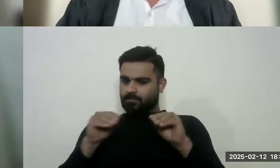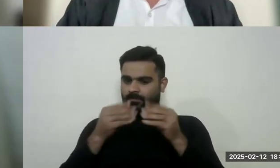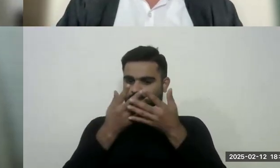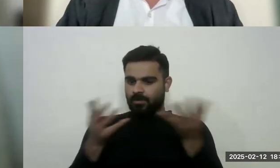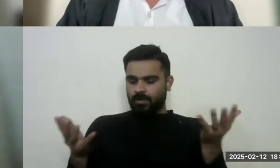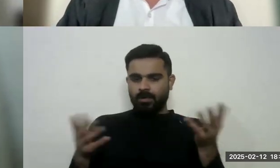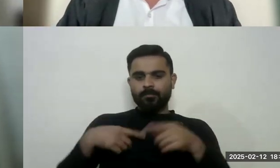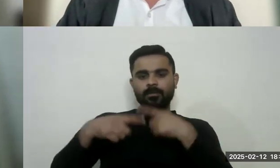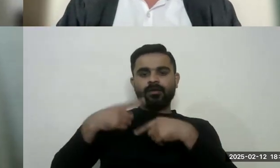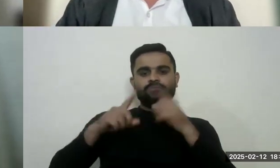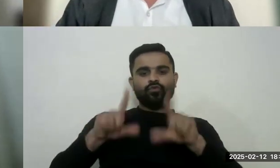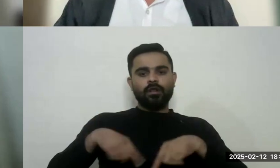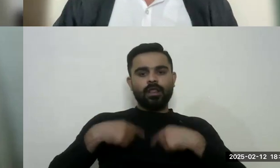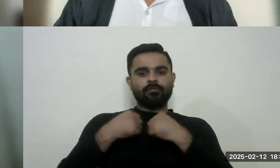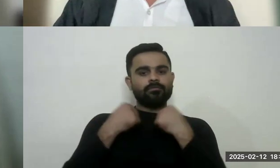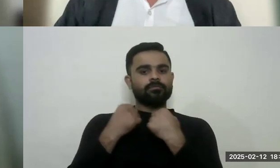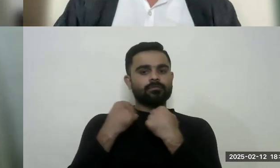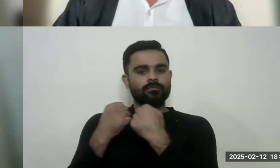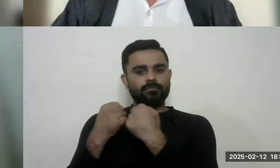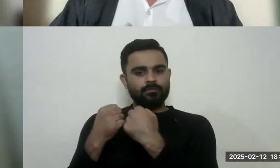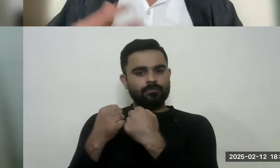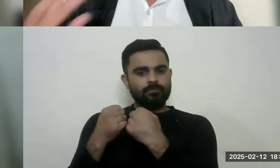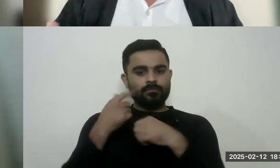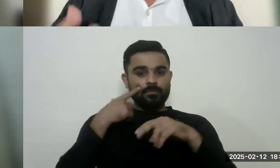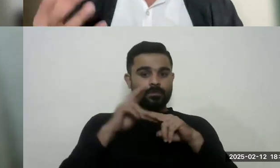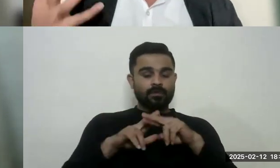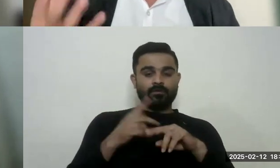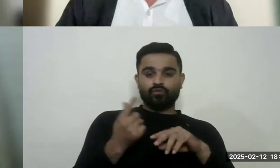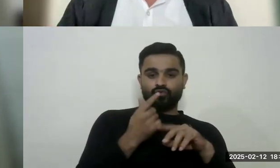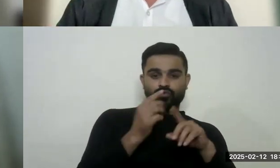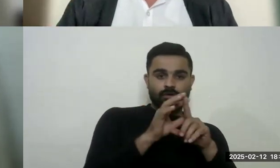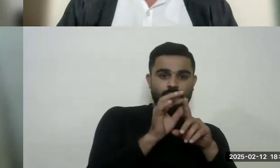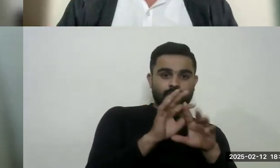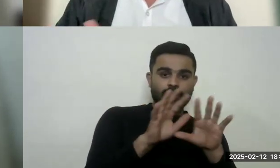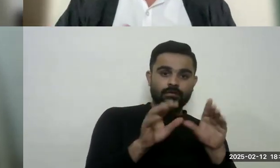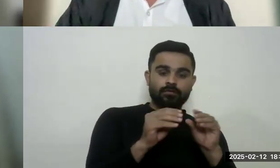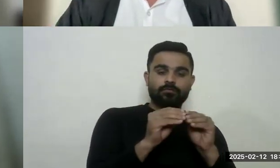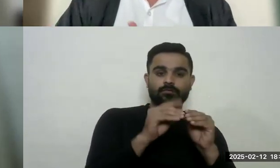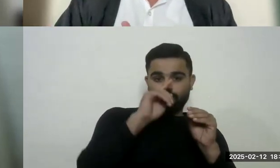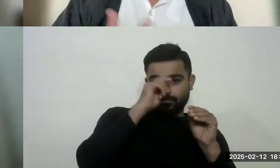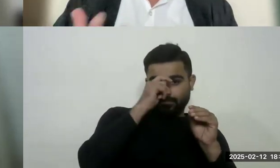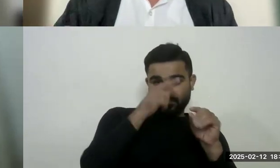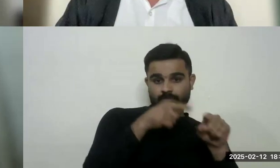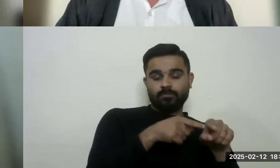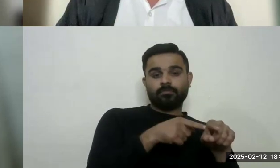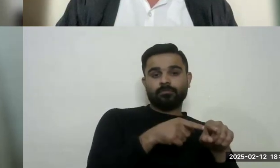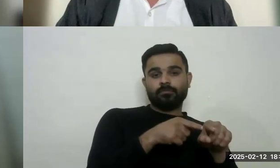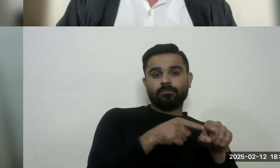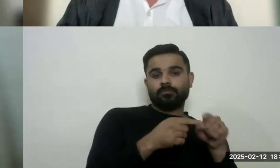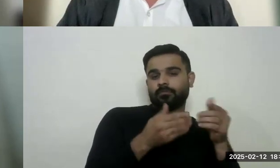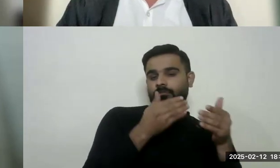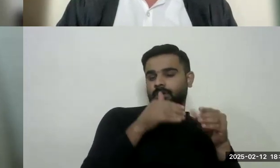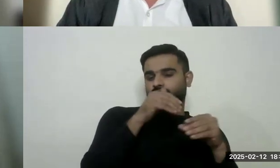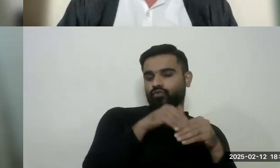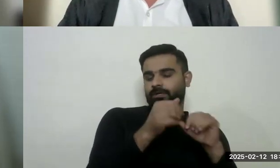your day-to-day classroom activities. All right. So if we use entirely English, that might be out of